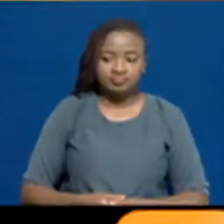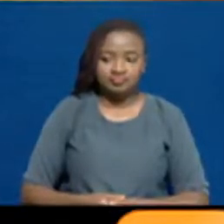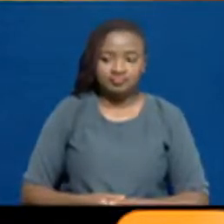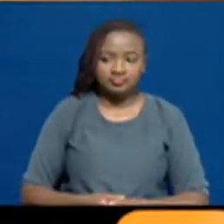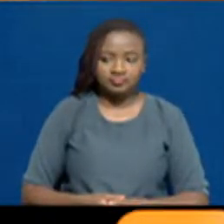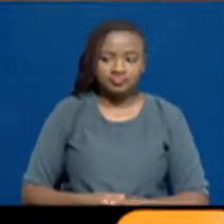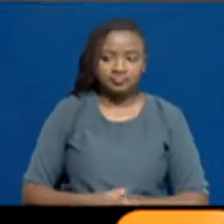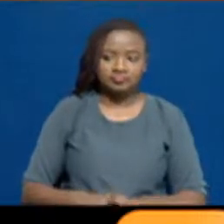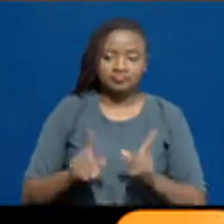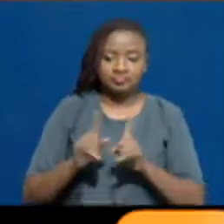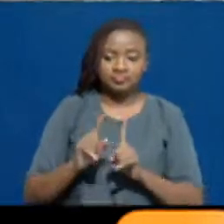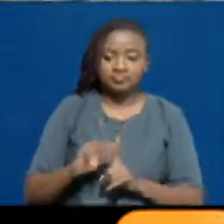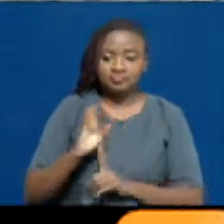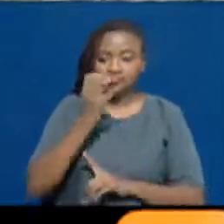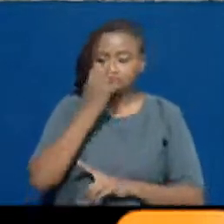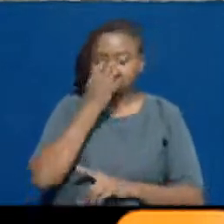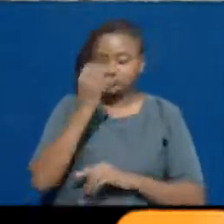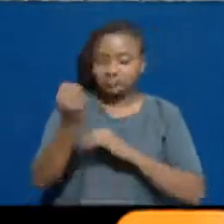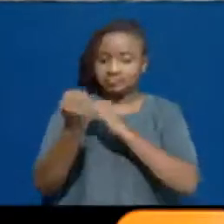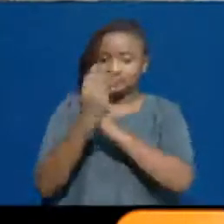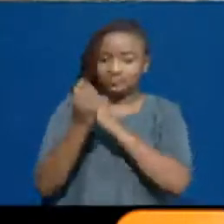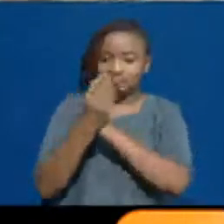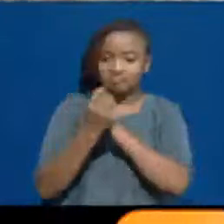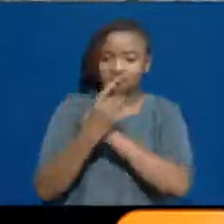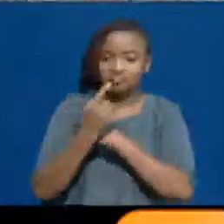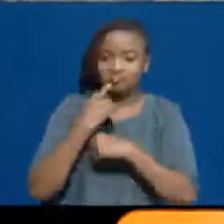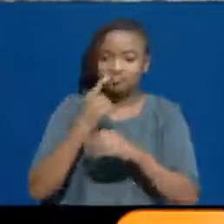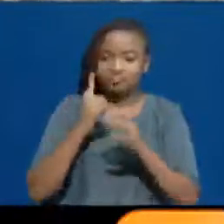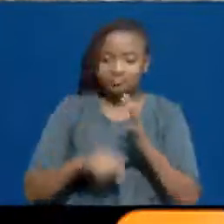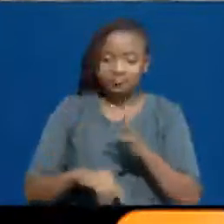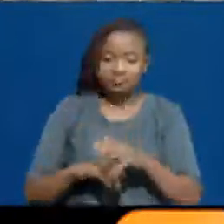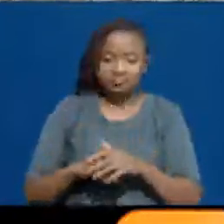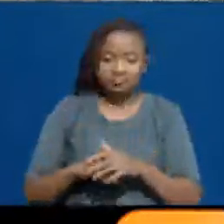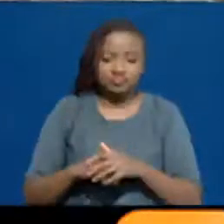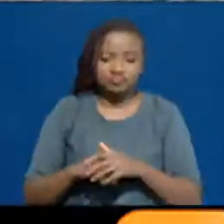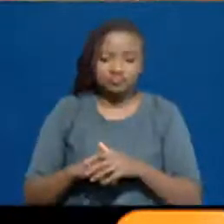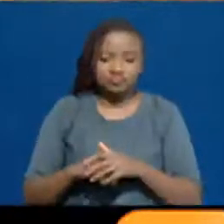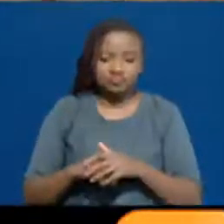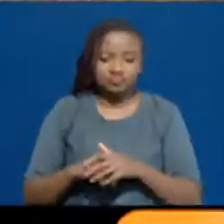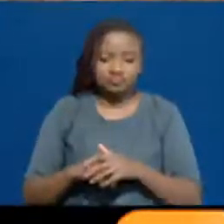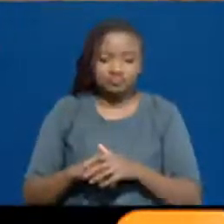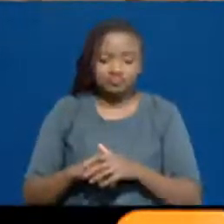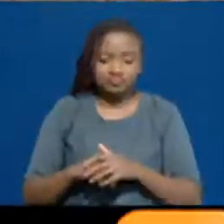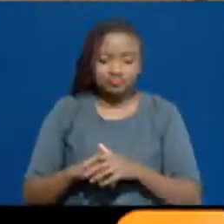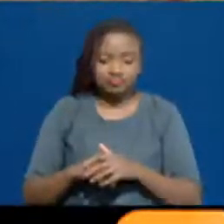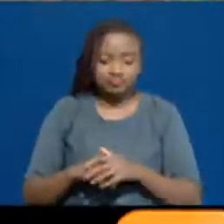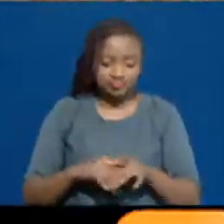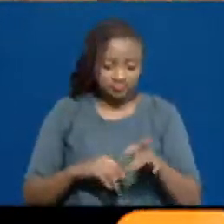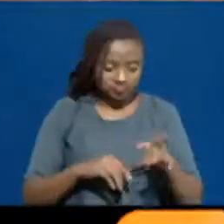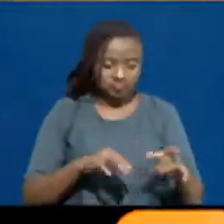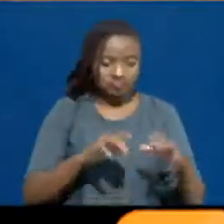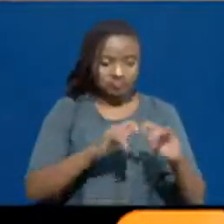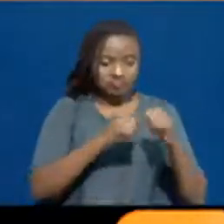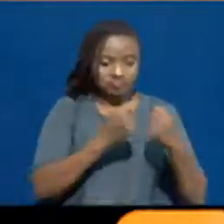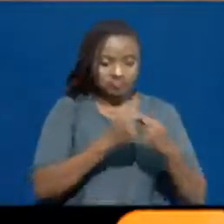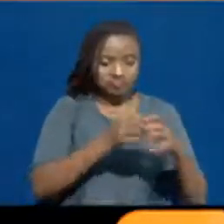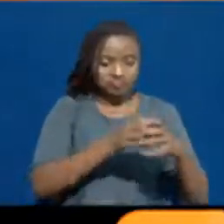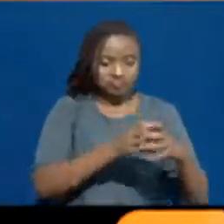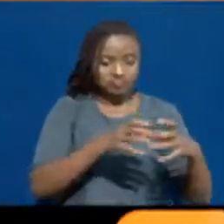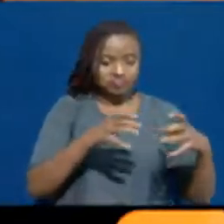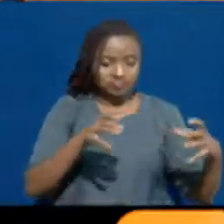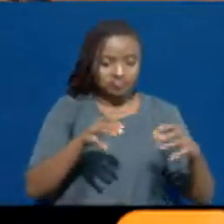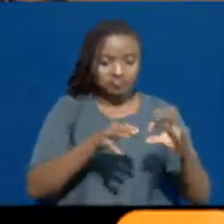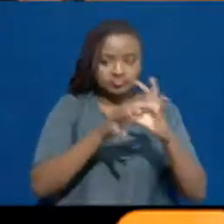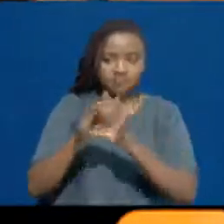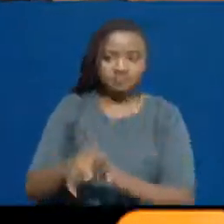directions by the president, that I think there is an expansion now of that coordinating mechanism. I think